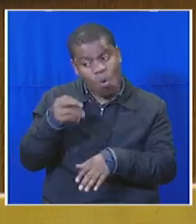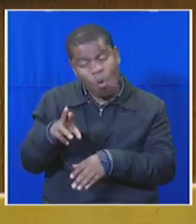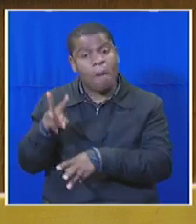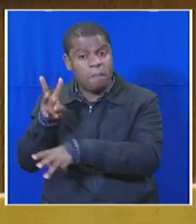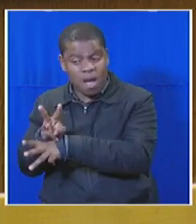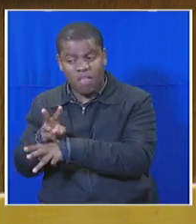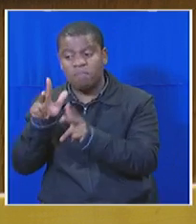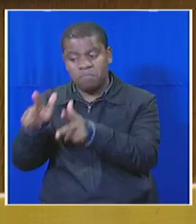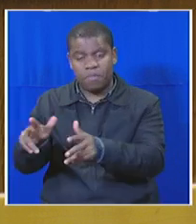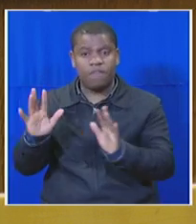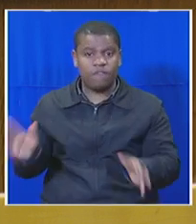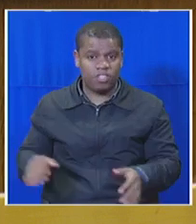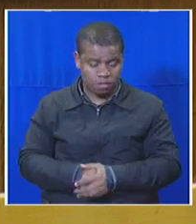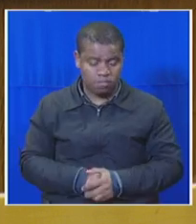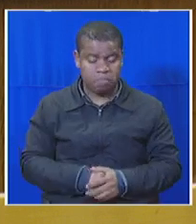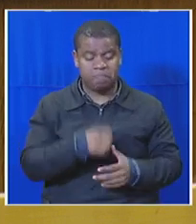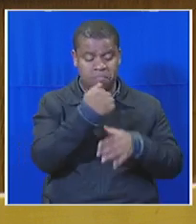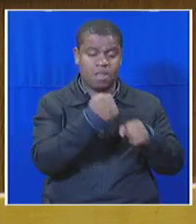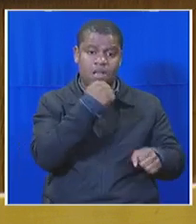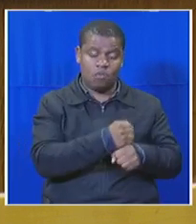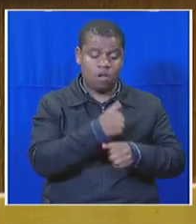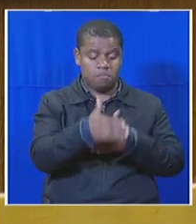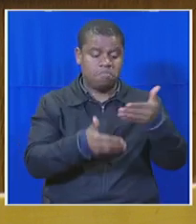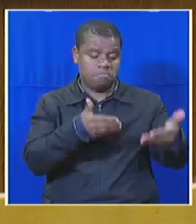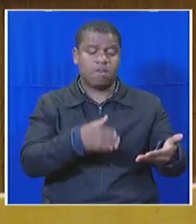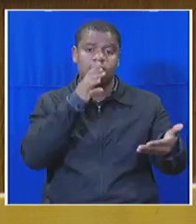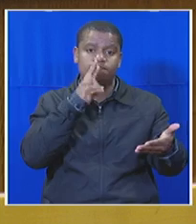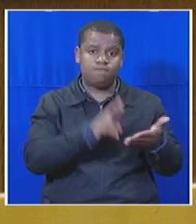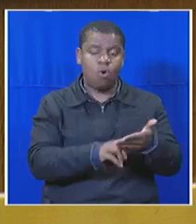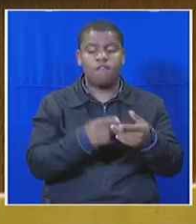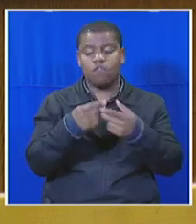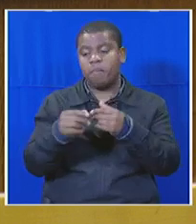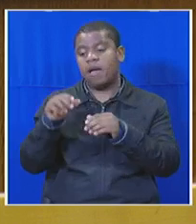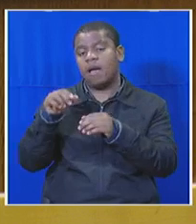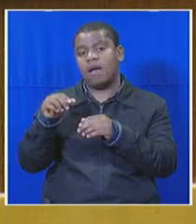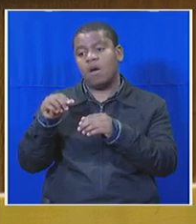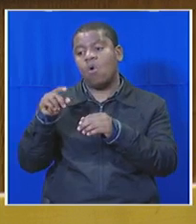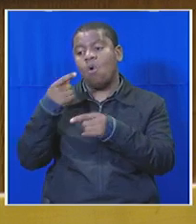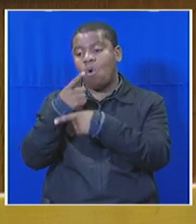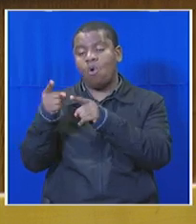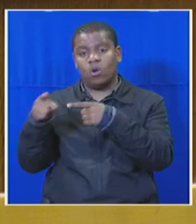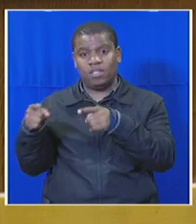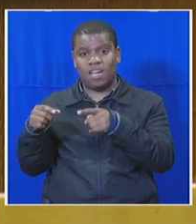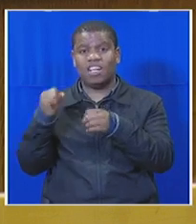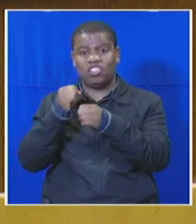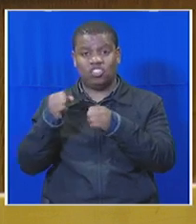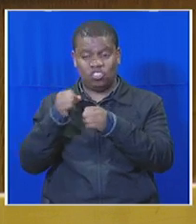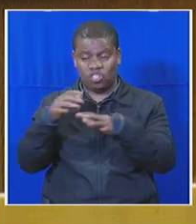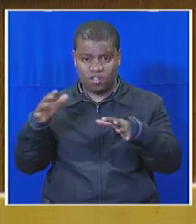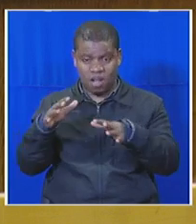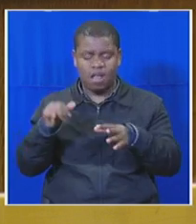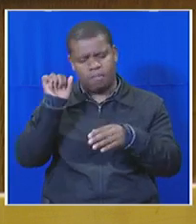The committee has had the annual report from the AG, and we are concerned and worried that